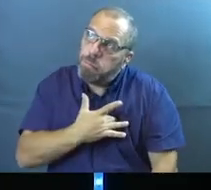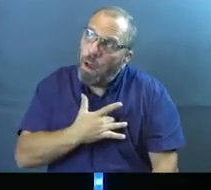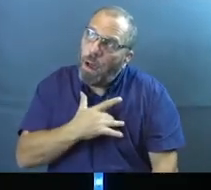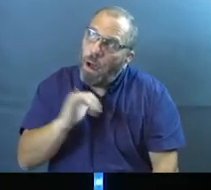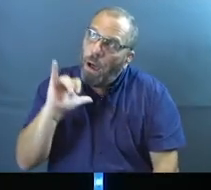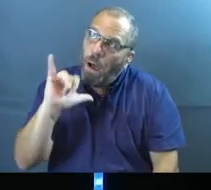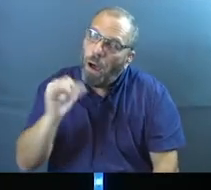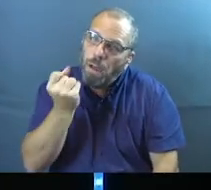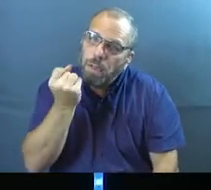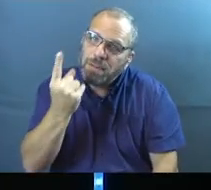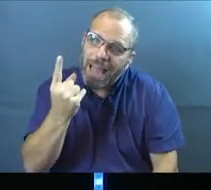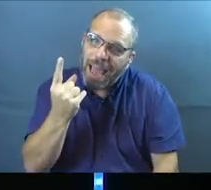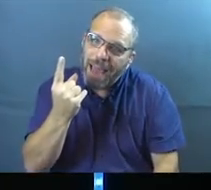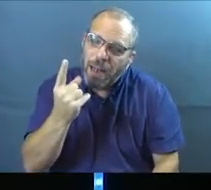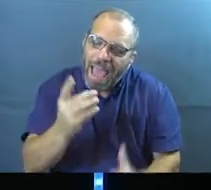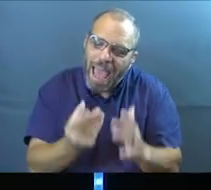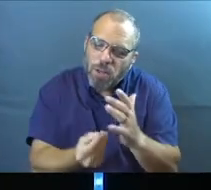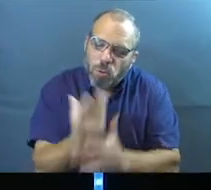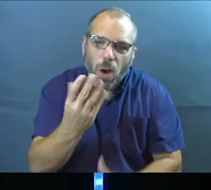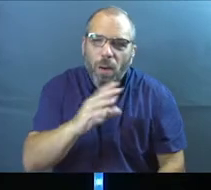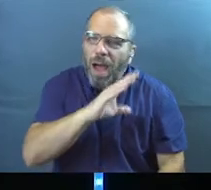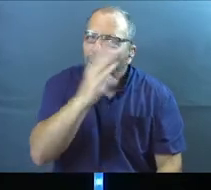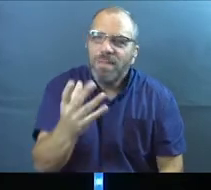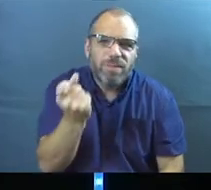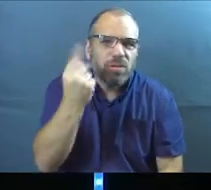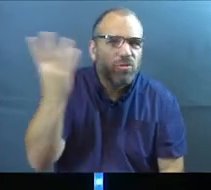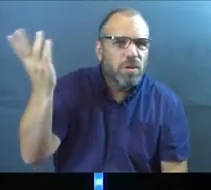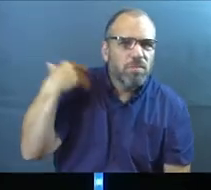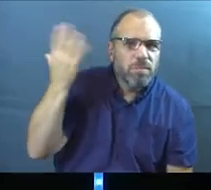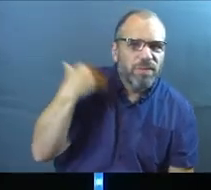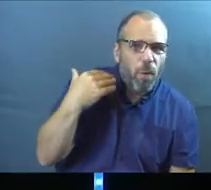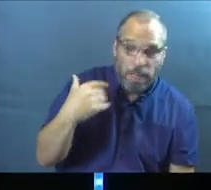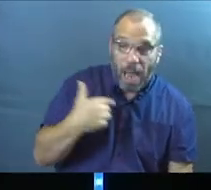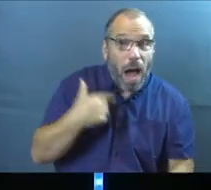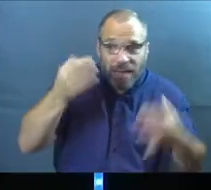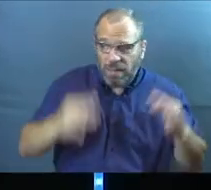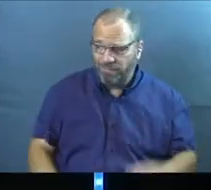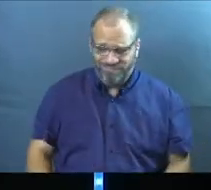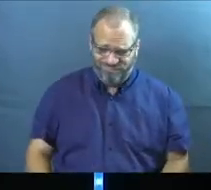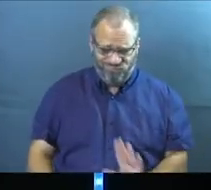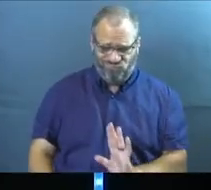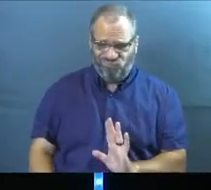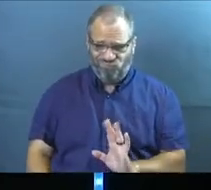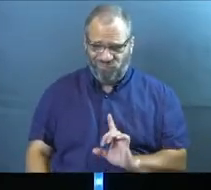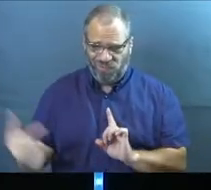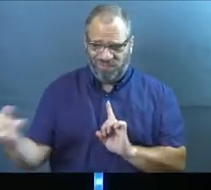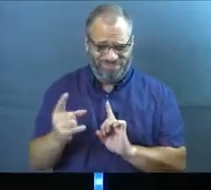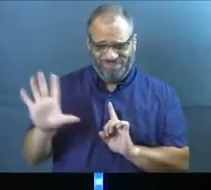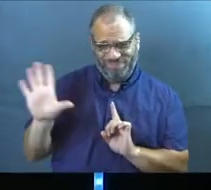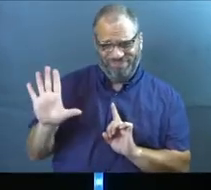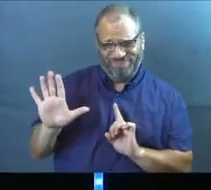to understand some things and grow a little bit that I'd never understood before. And I could have chosen not to do it.